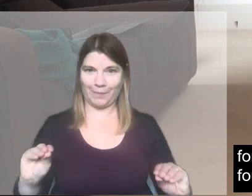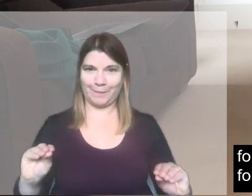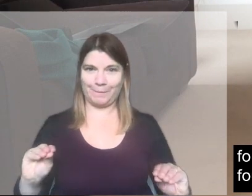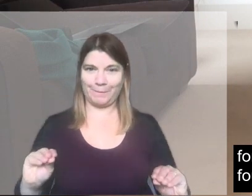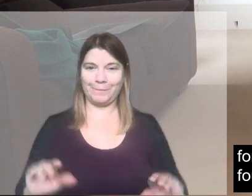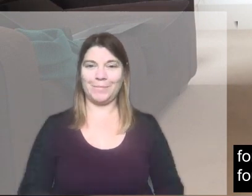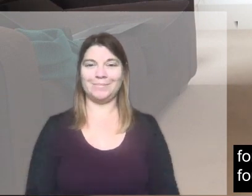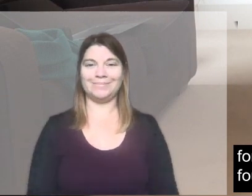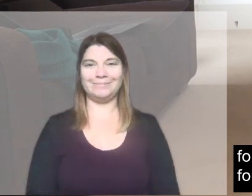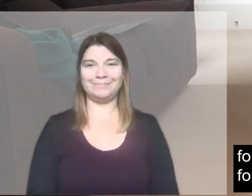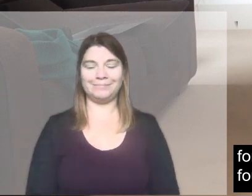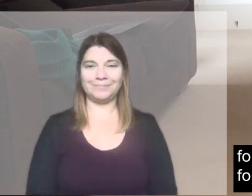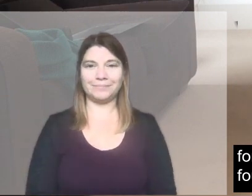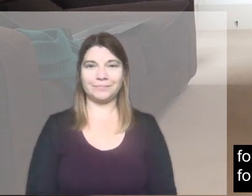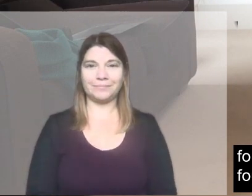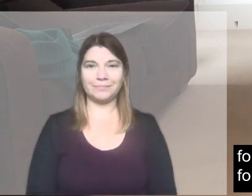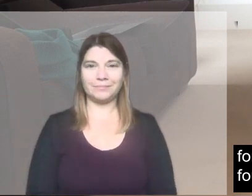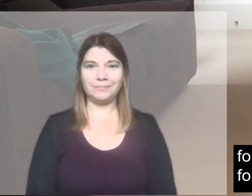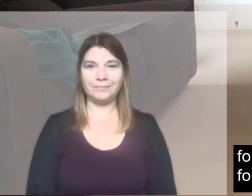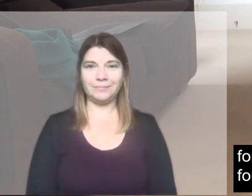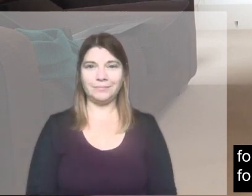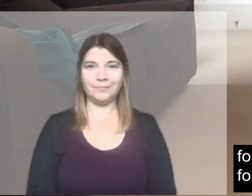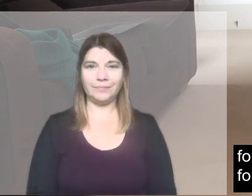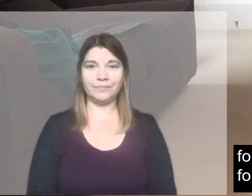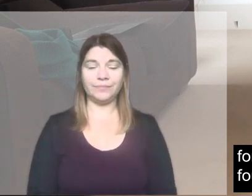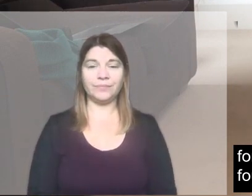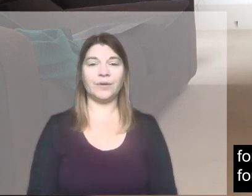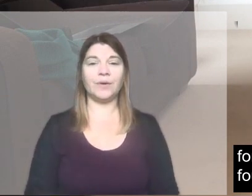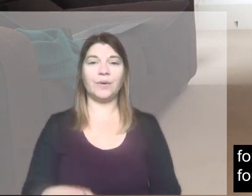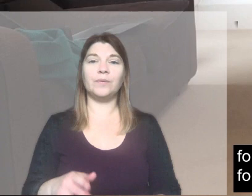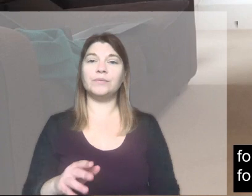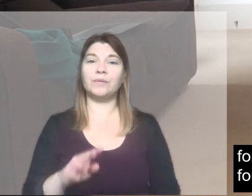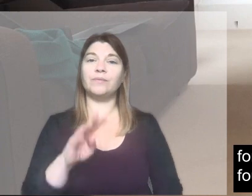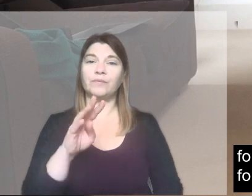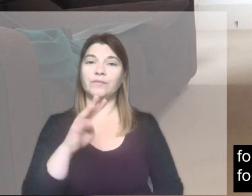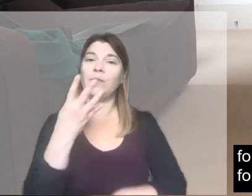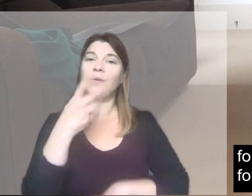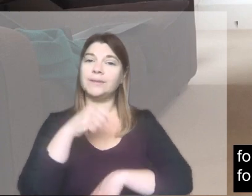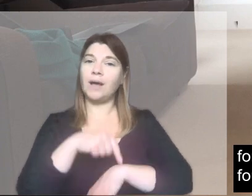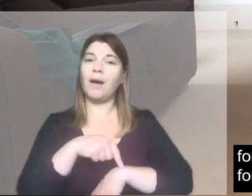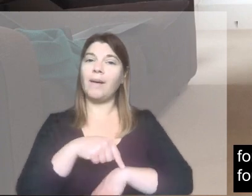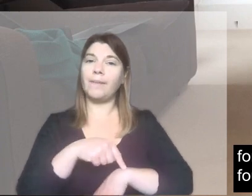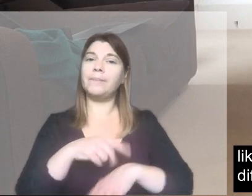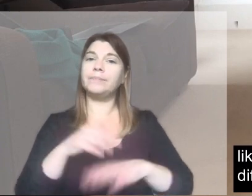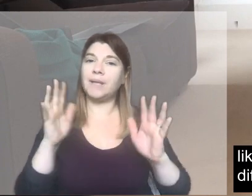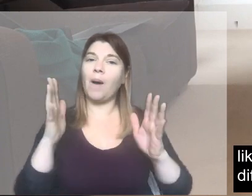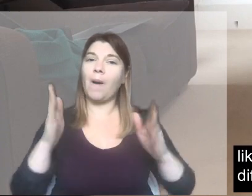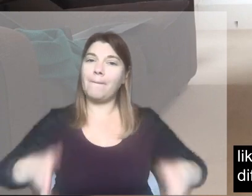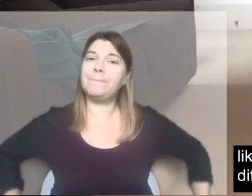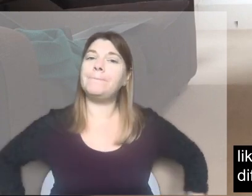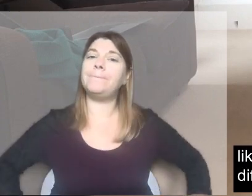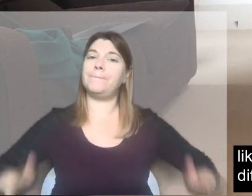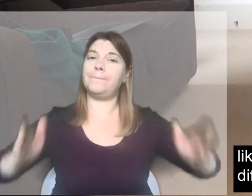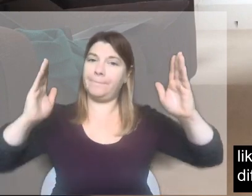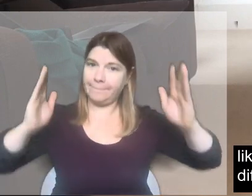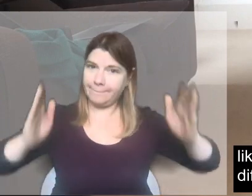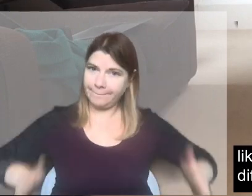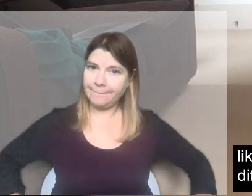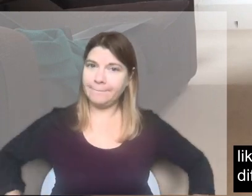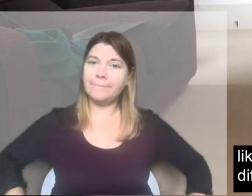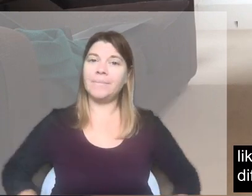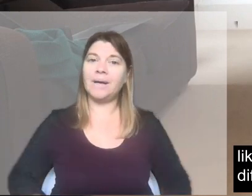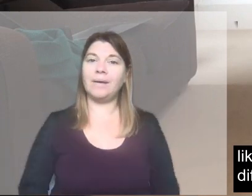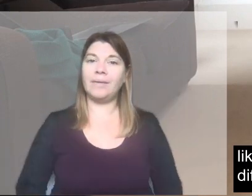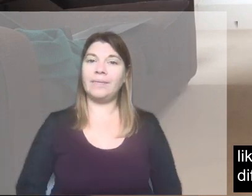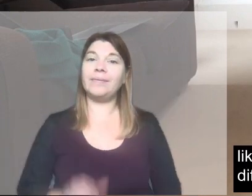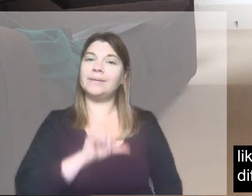Drop the arms back. And that's four. Lovely. Okay. So we do four swings like that. Now we can